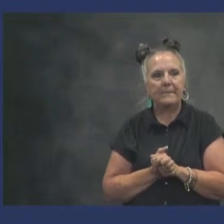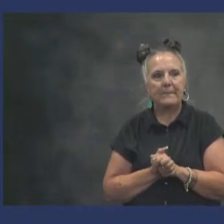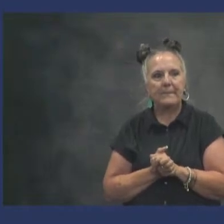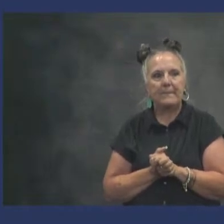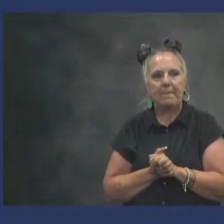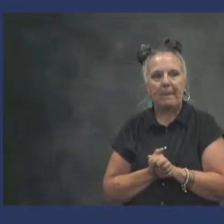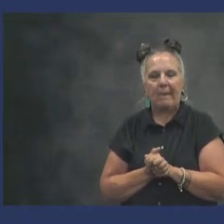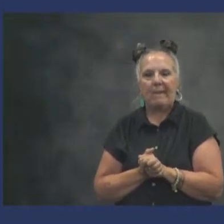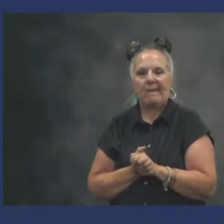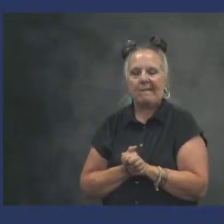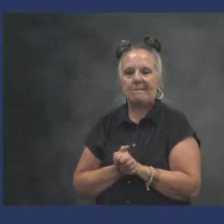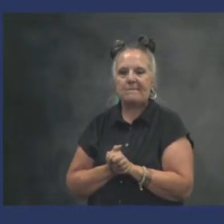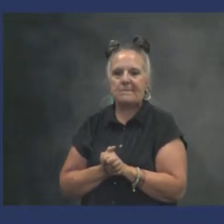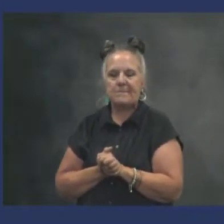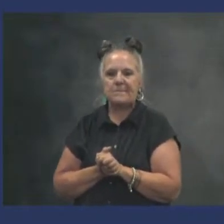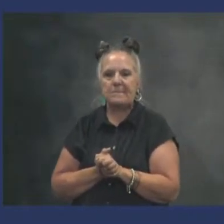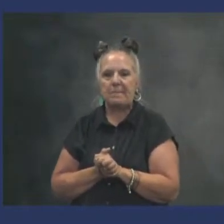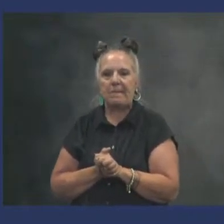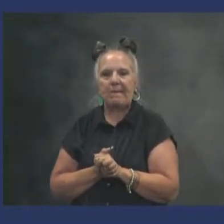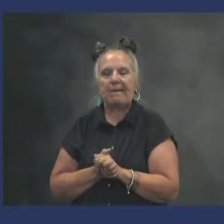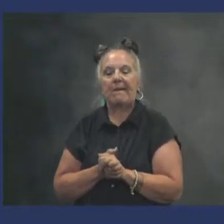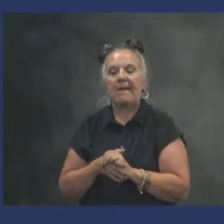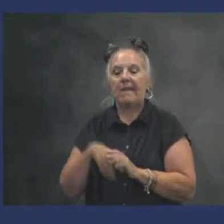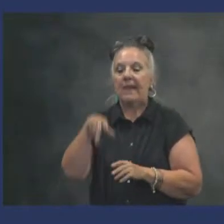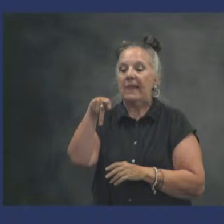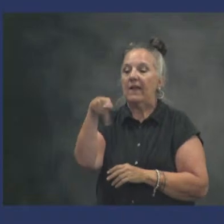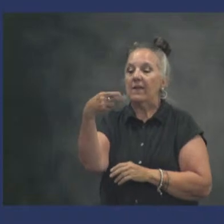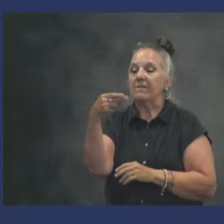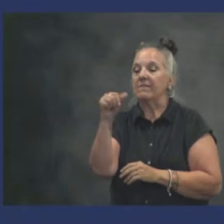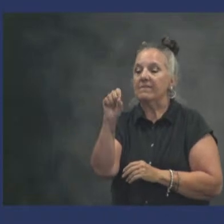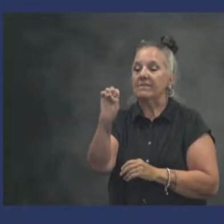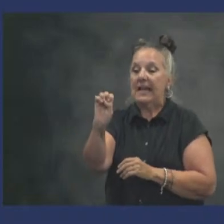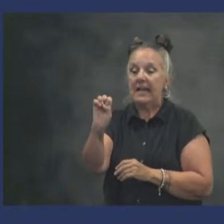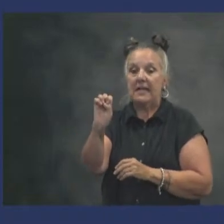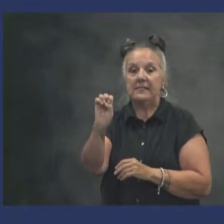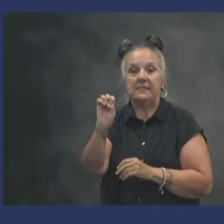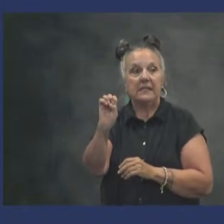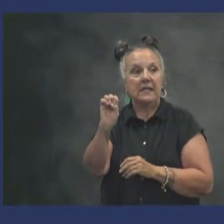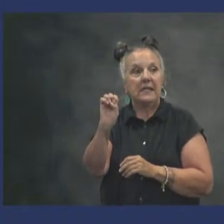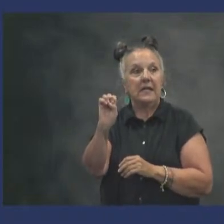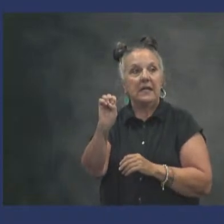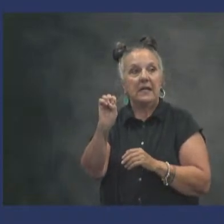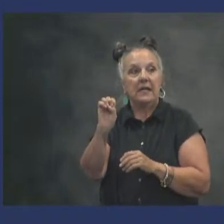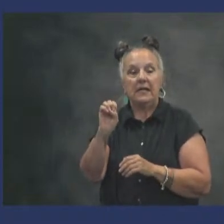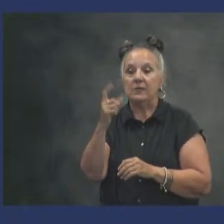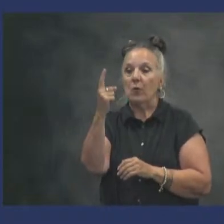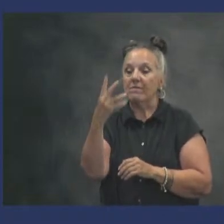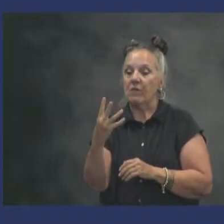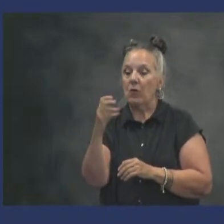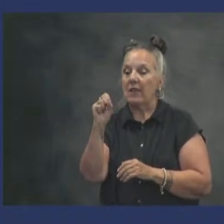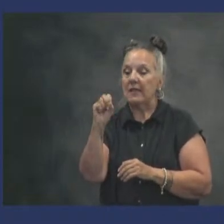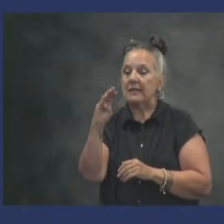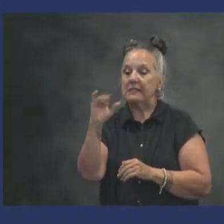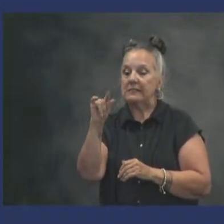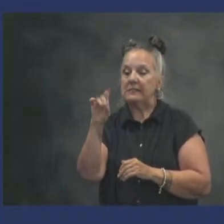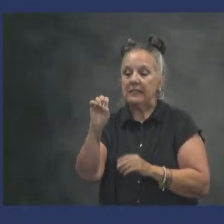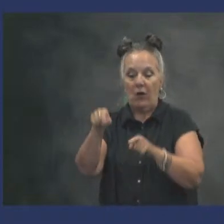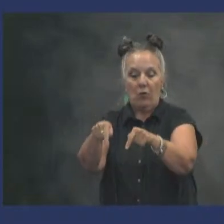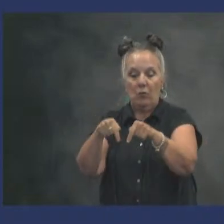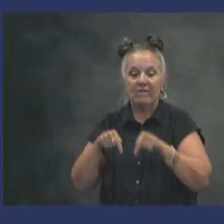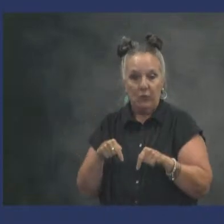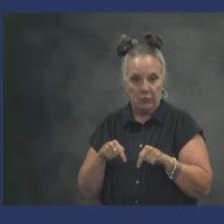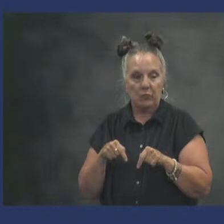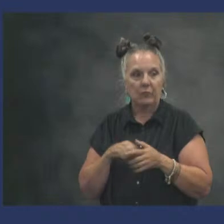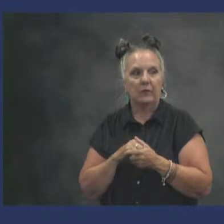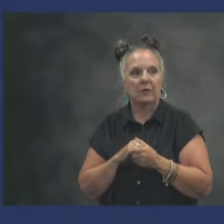One aspect of this phase of the design is what we call quarter scale review. These are comprehensive reviews